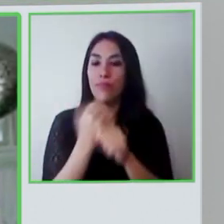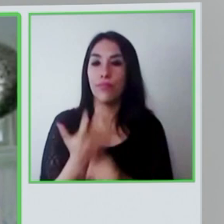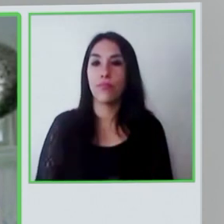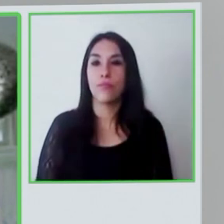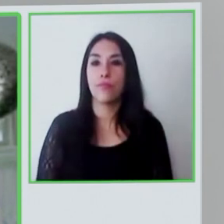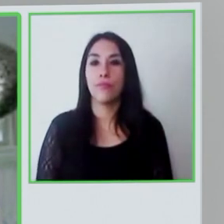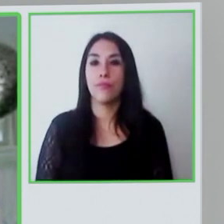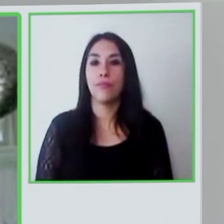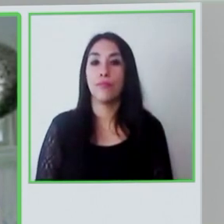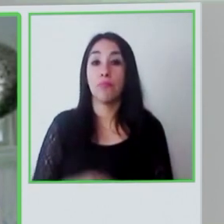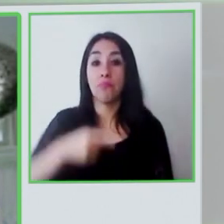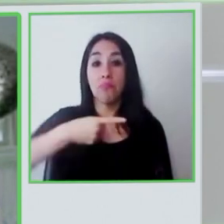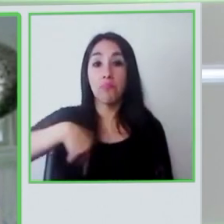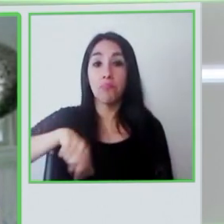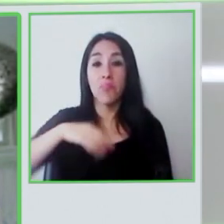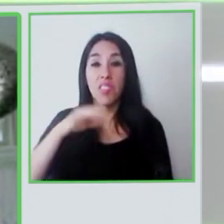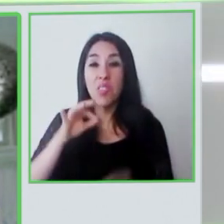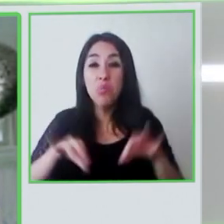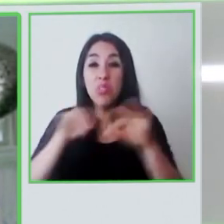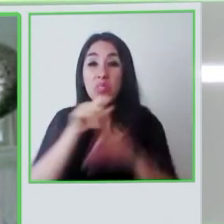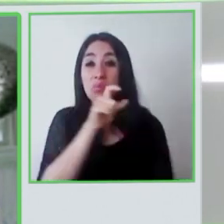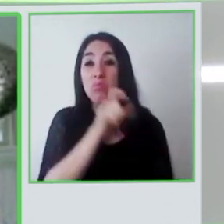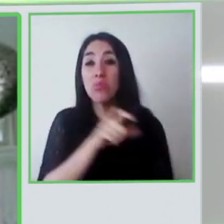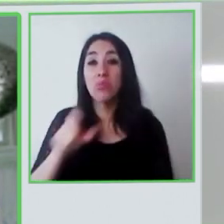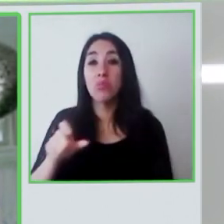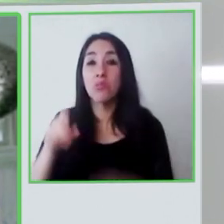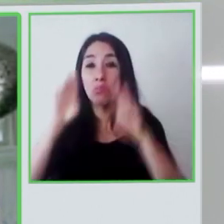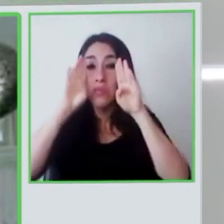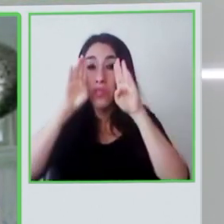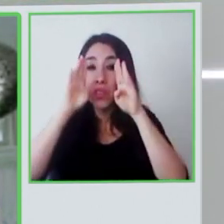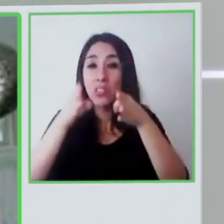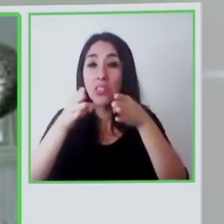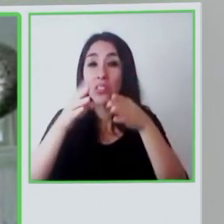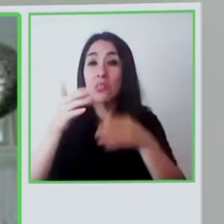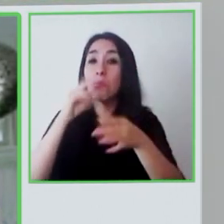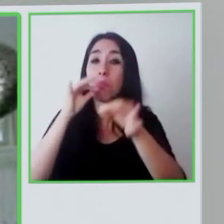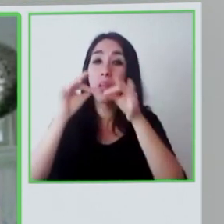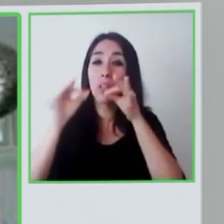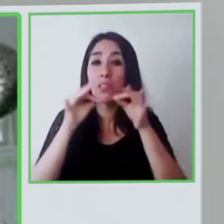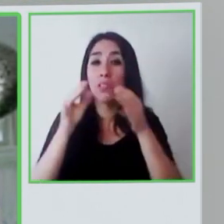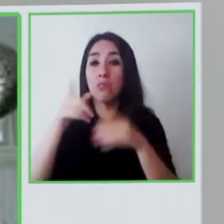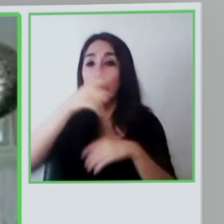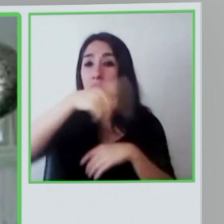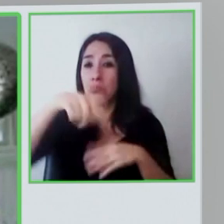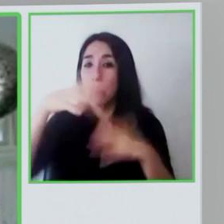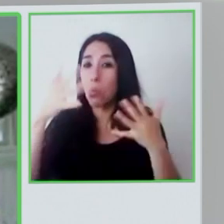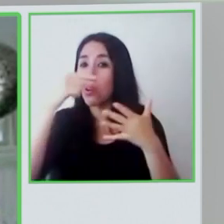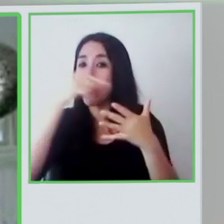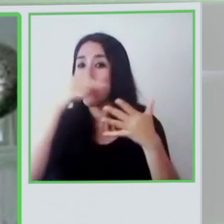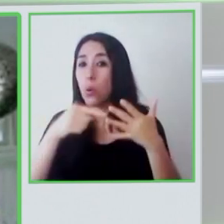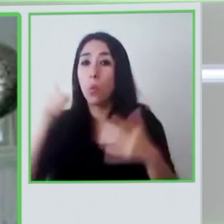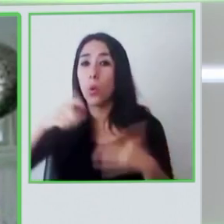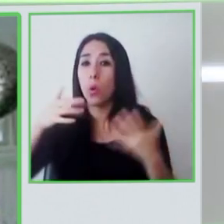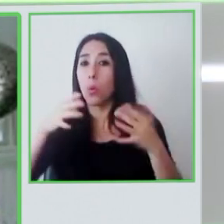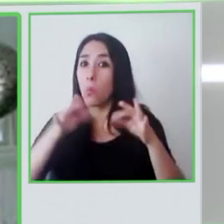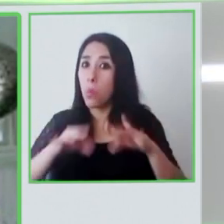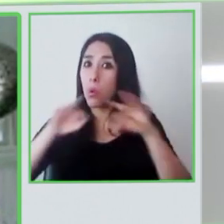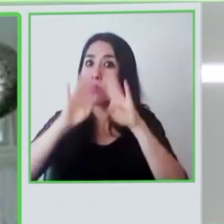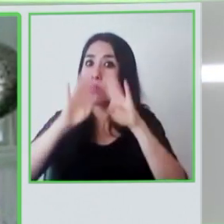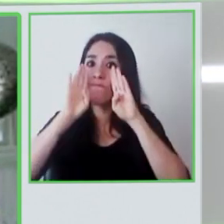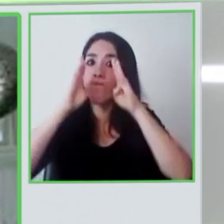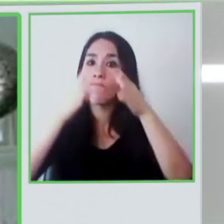and really to listen and learn directly from the people and from their experiences. In second place, we